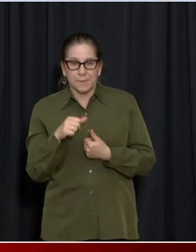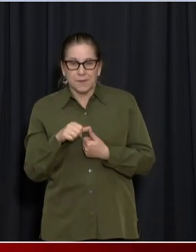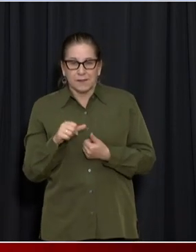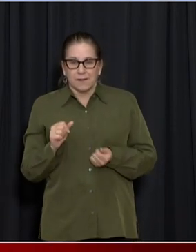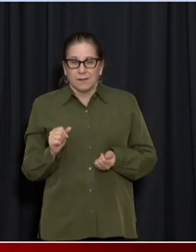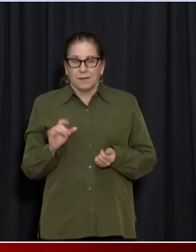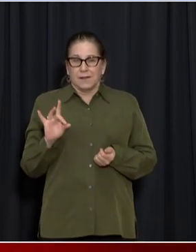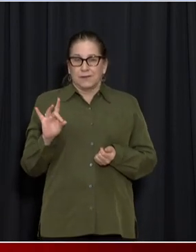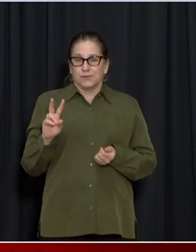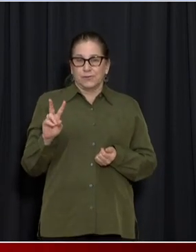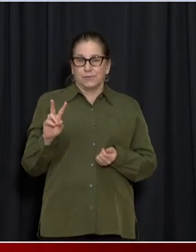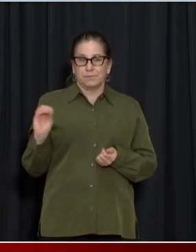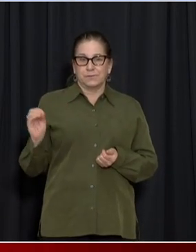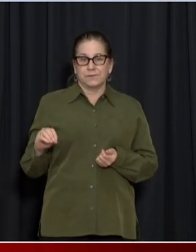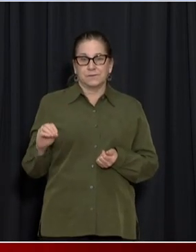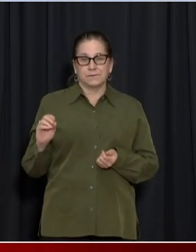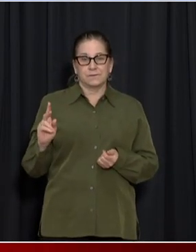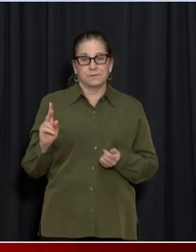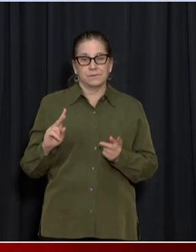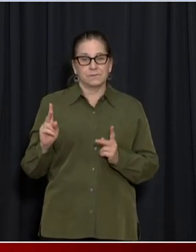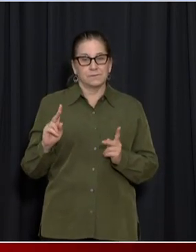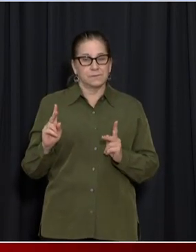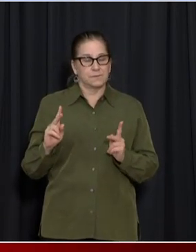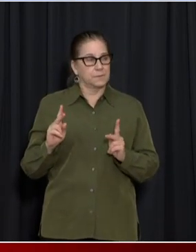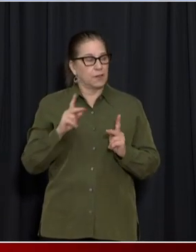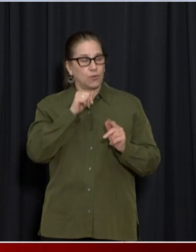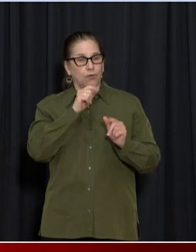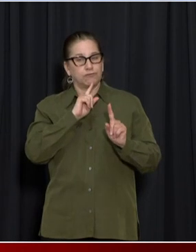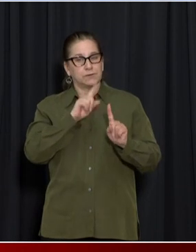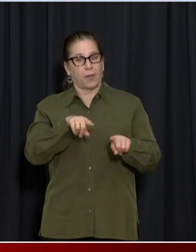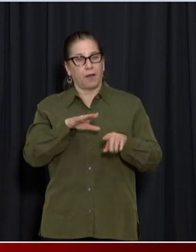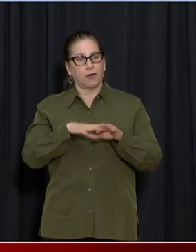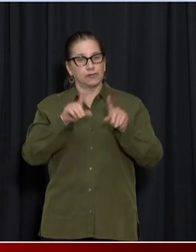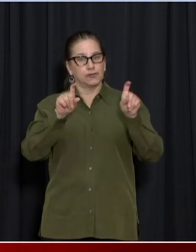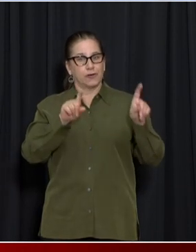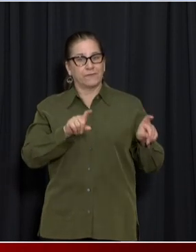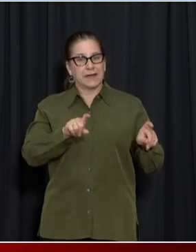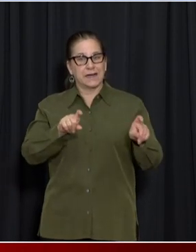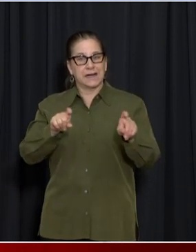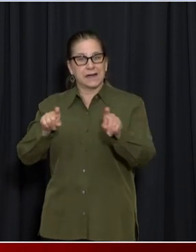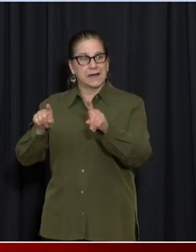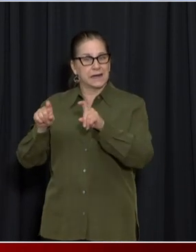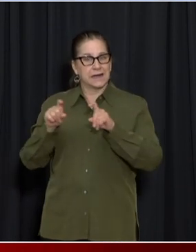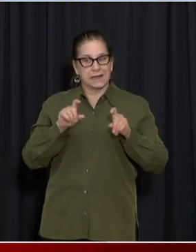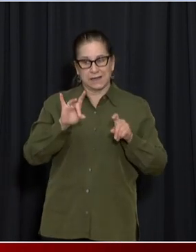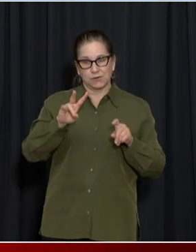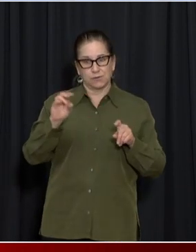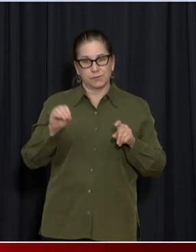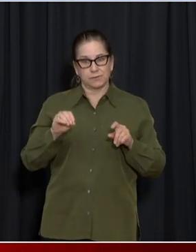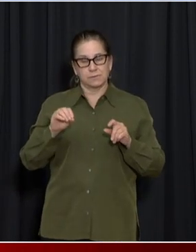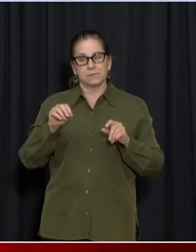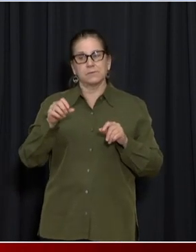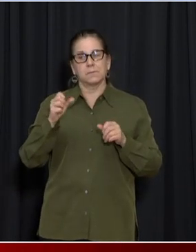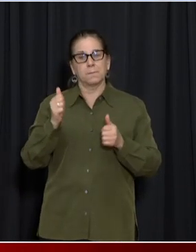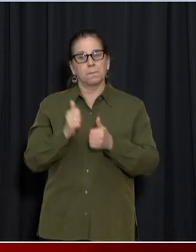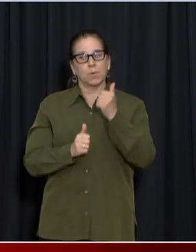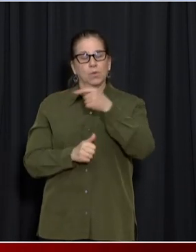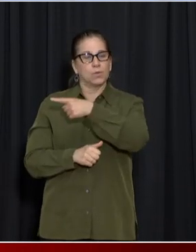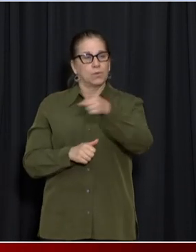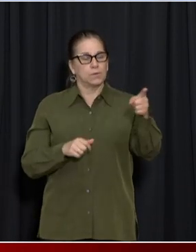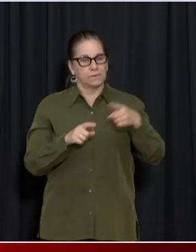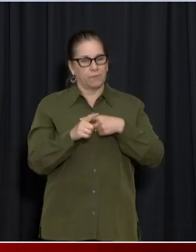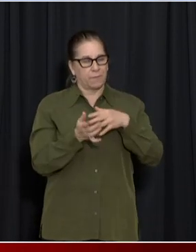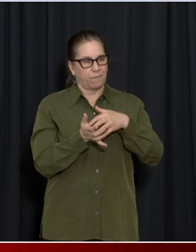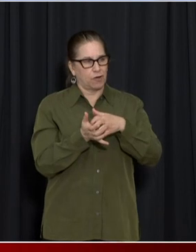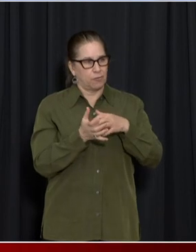respondents did express concern for vulnerable populations, and this was the topic most marked by